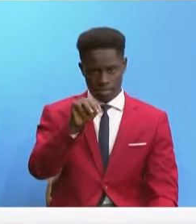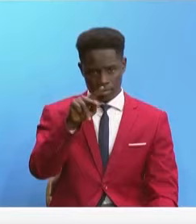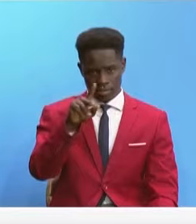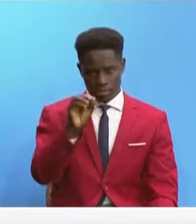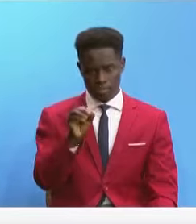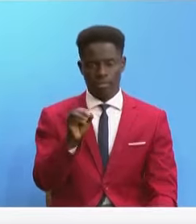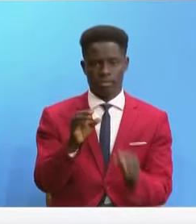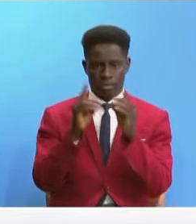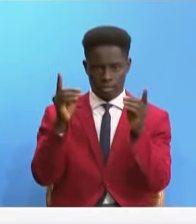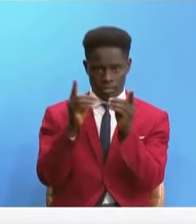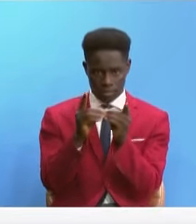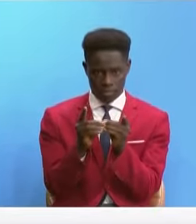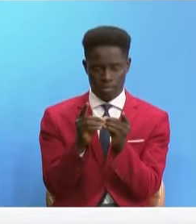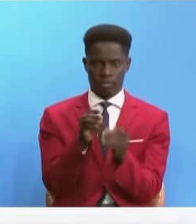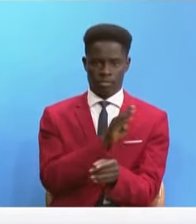of honor,